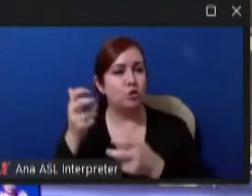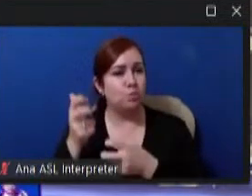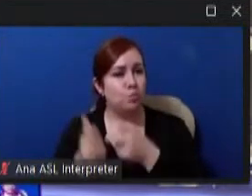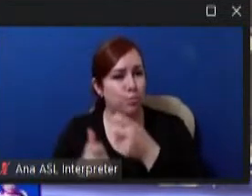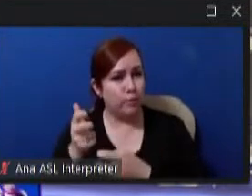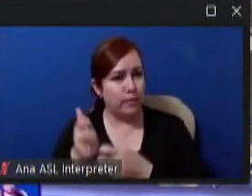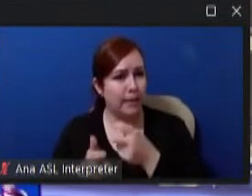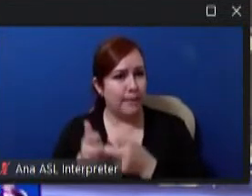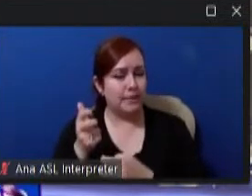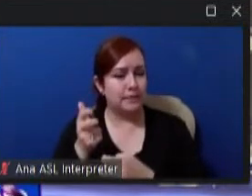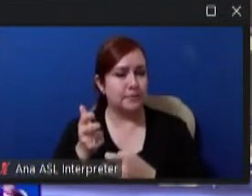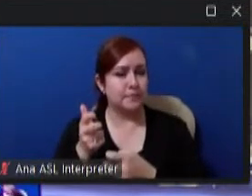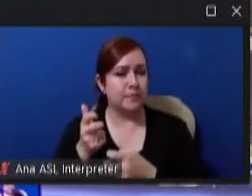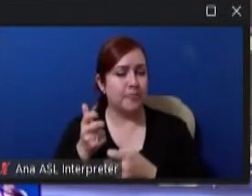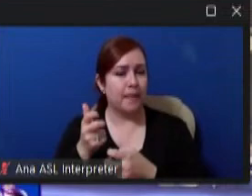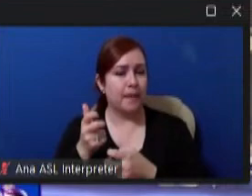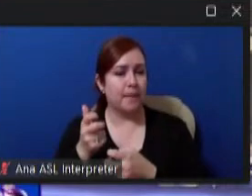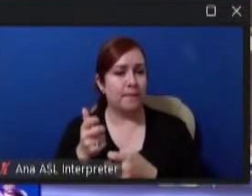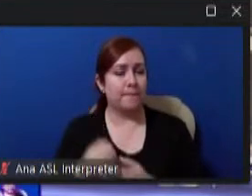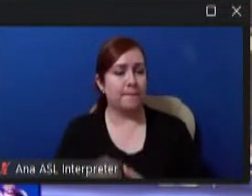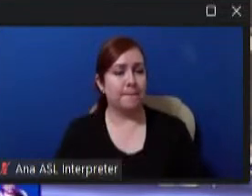table.